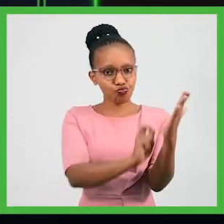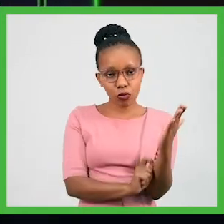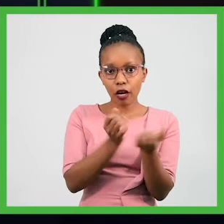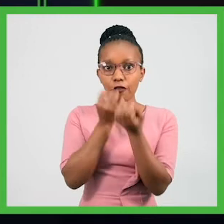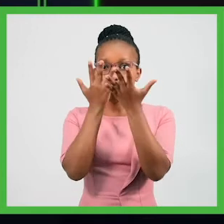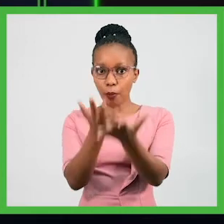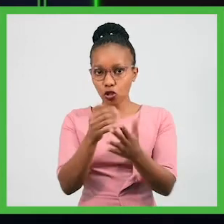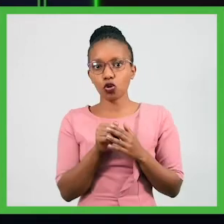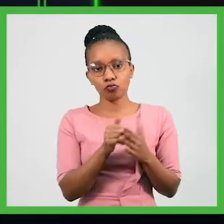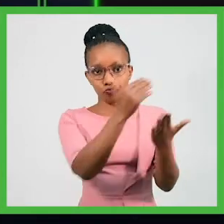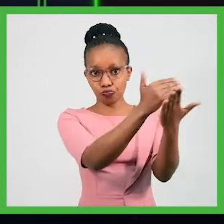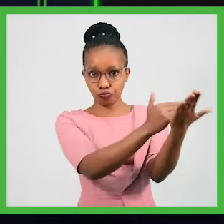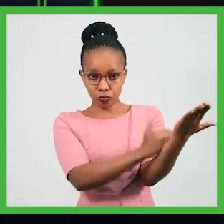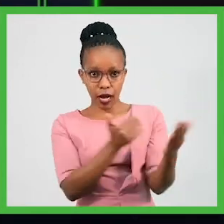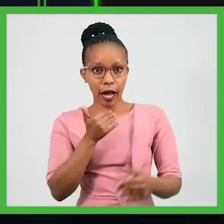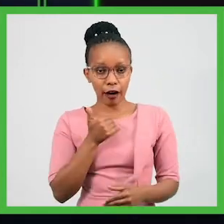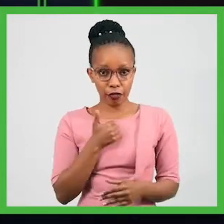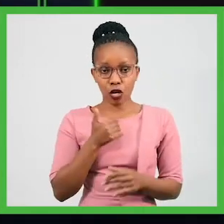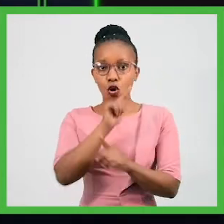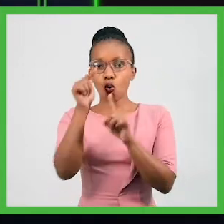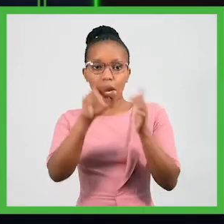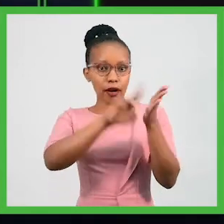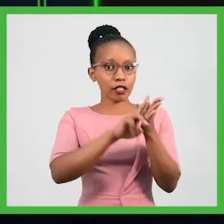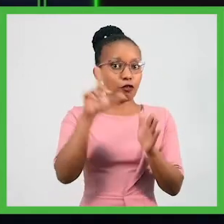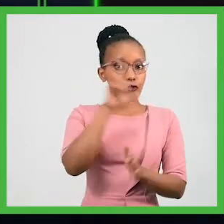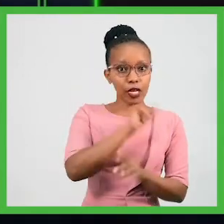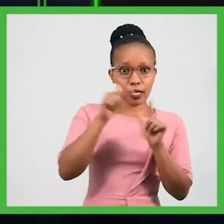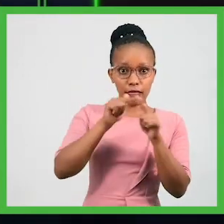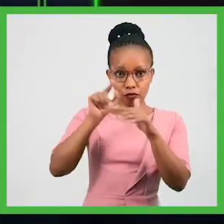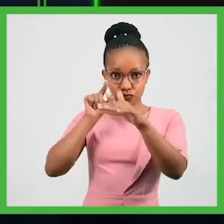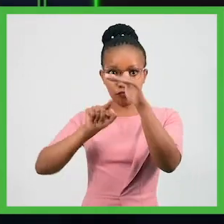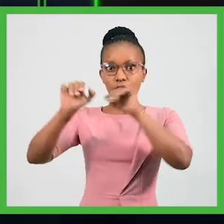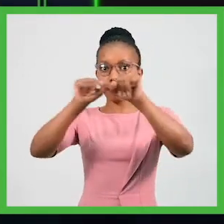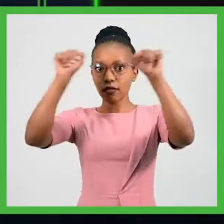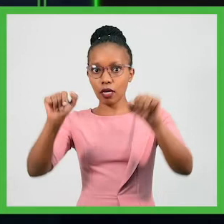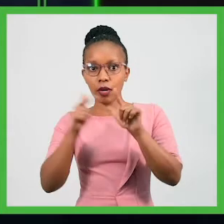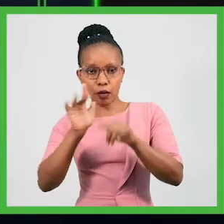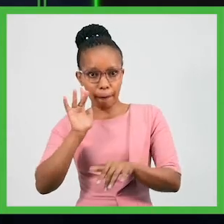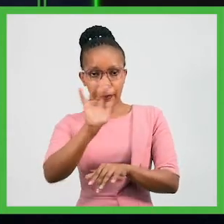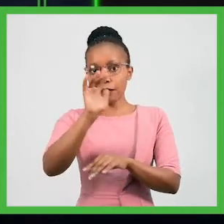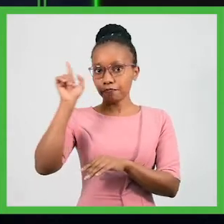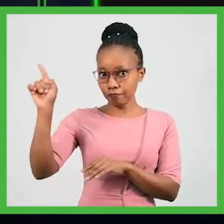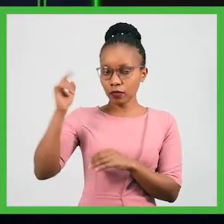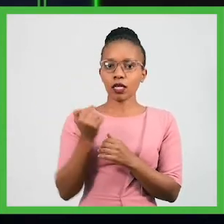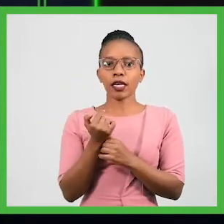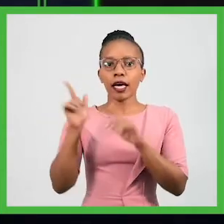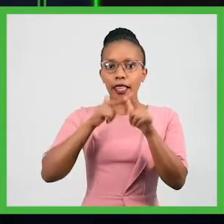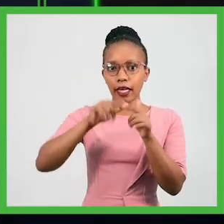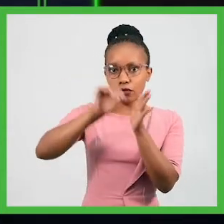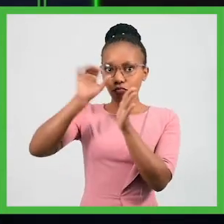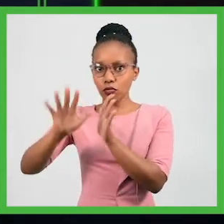as directed by the platform. Once registered, log on to the system and click on the menu button, followed by